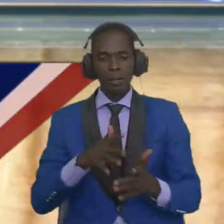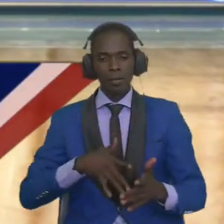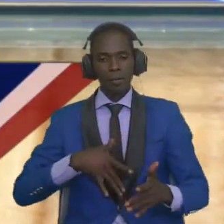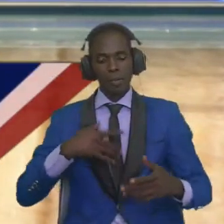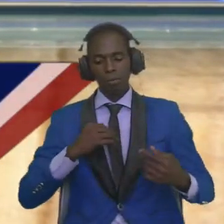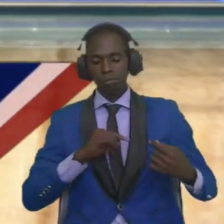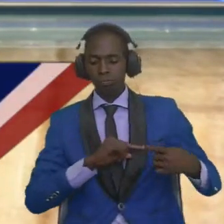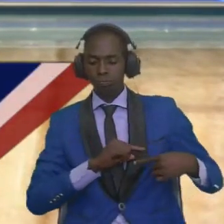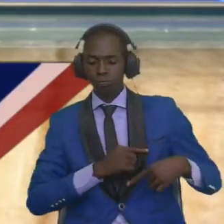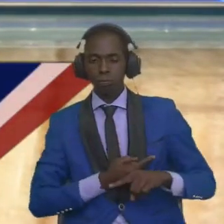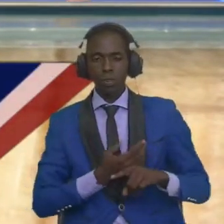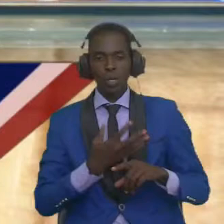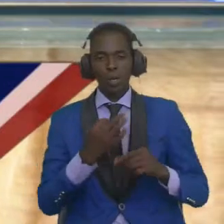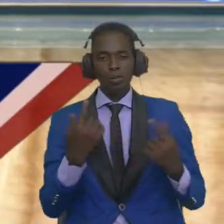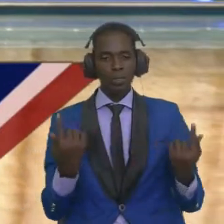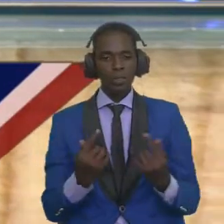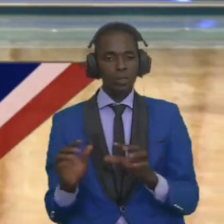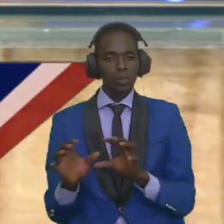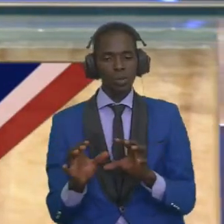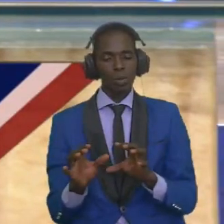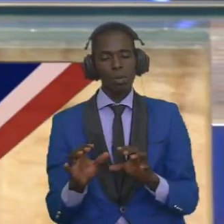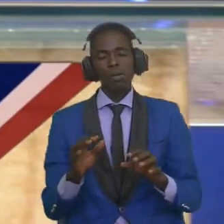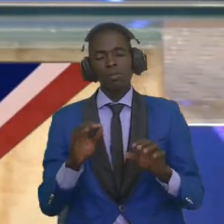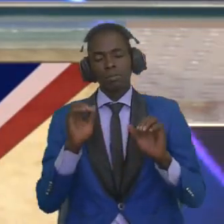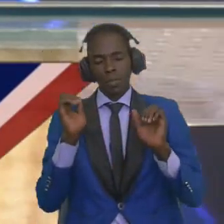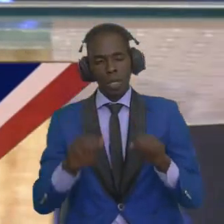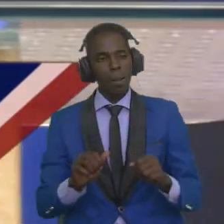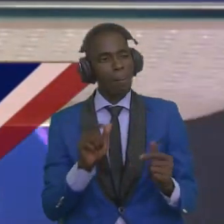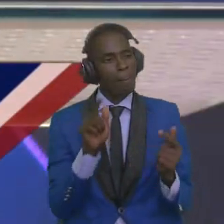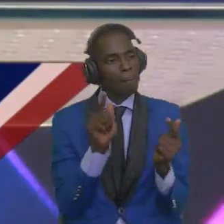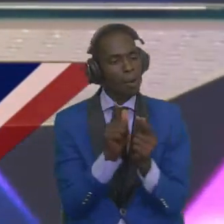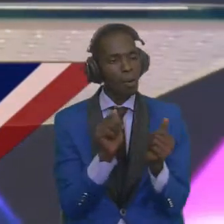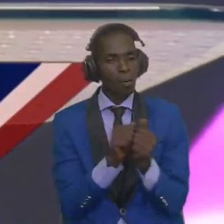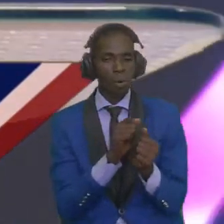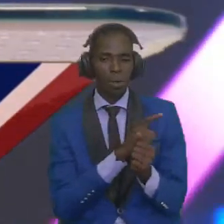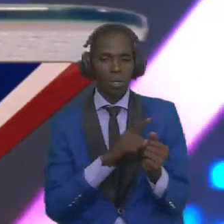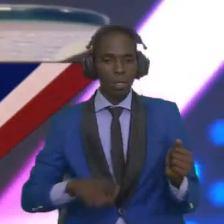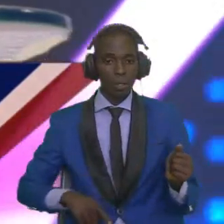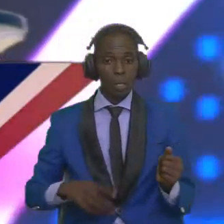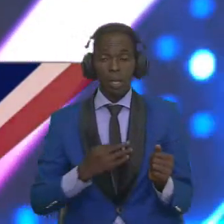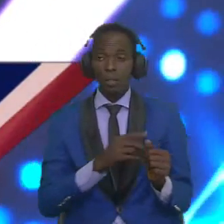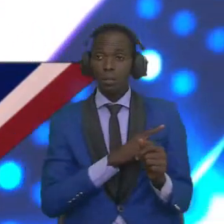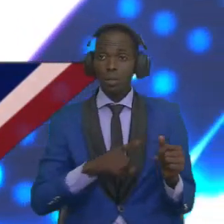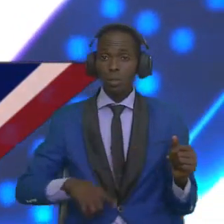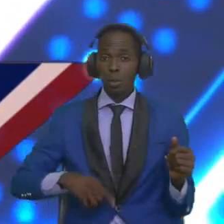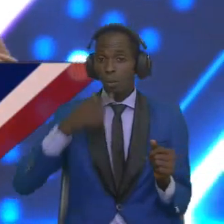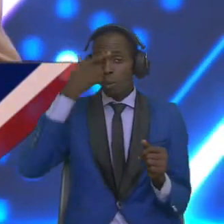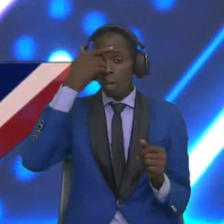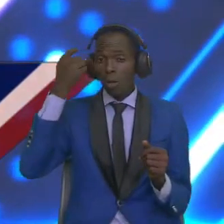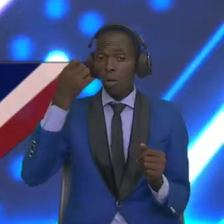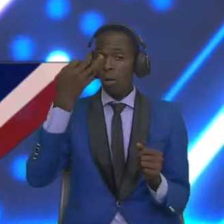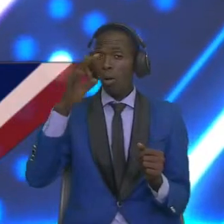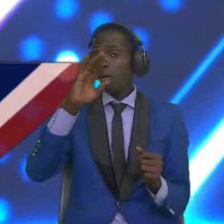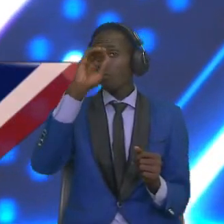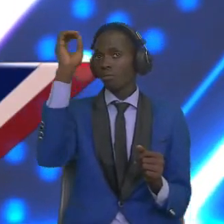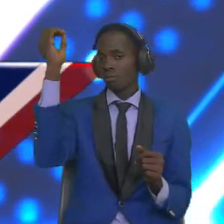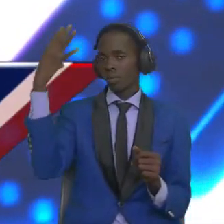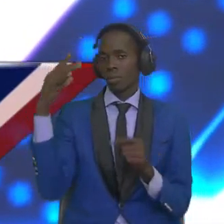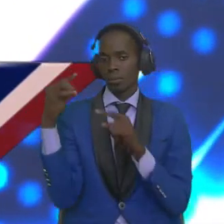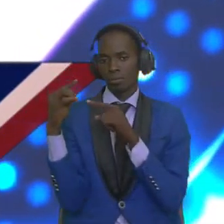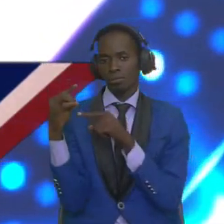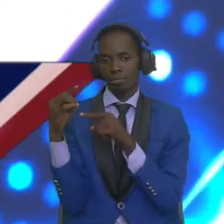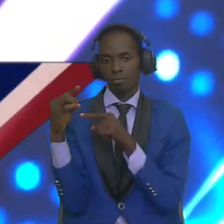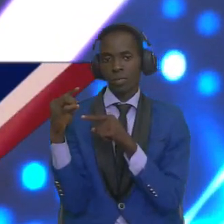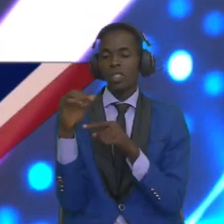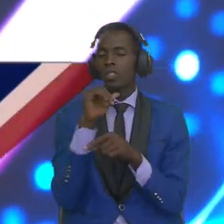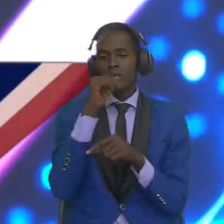of sins committed, it can come to the Lord, and the Lord, because of grace, not because somebody